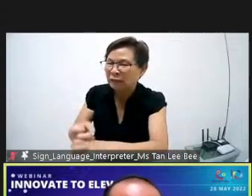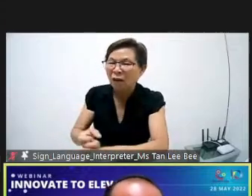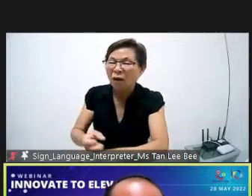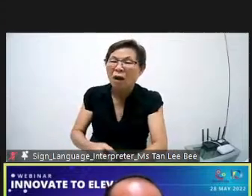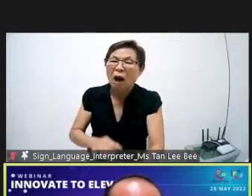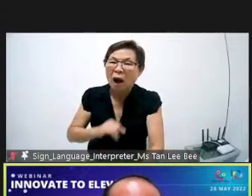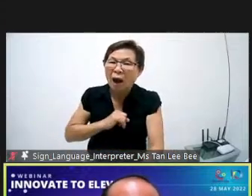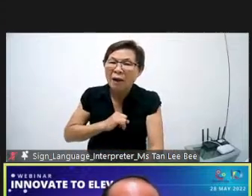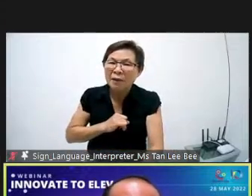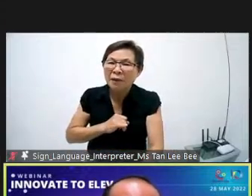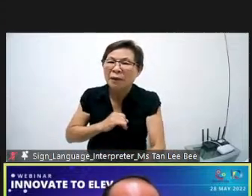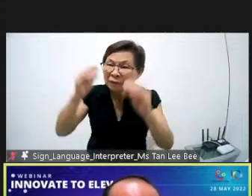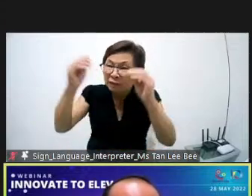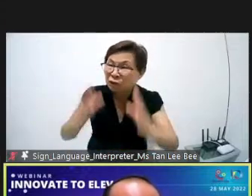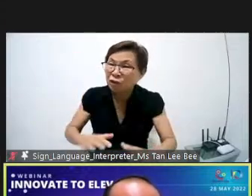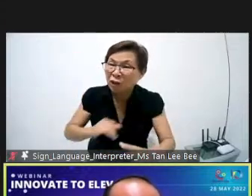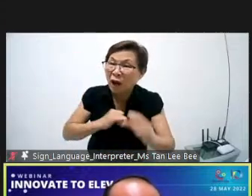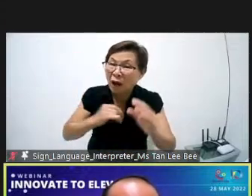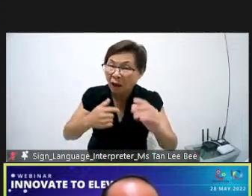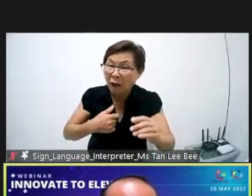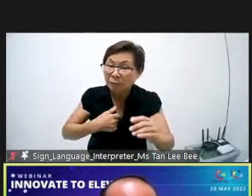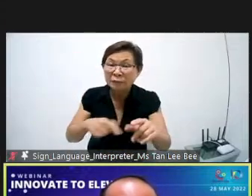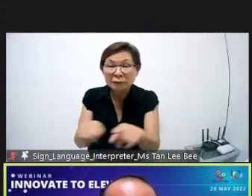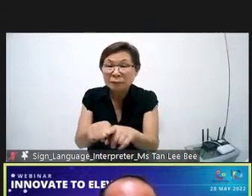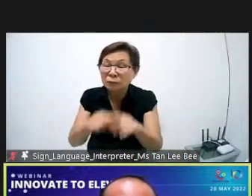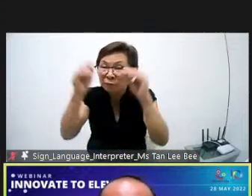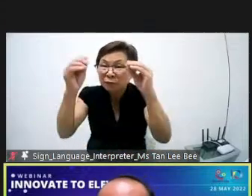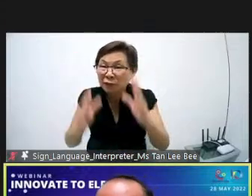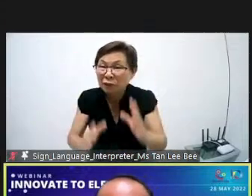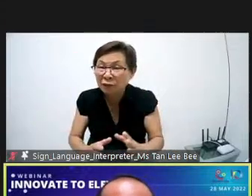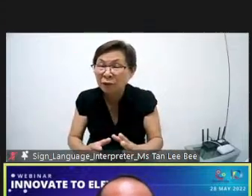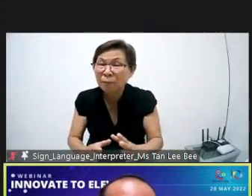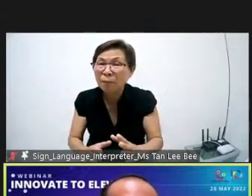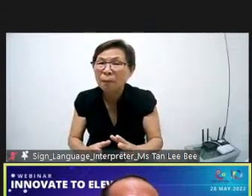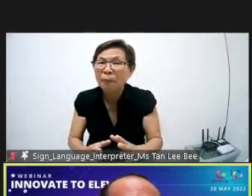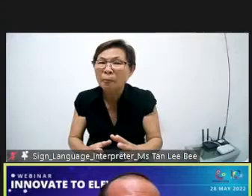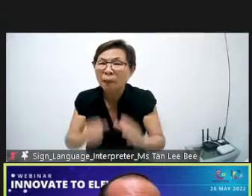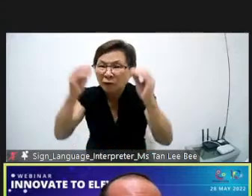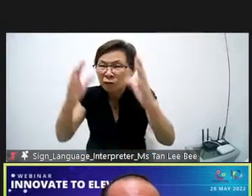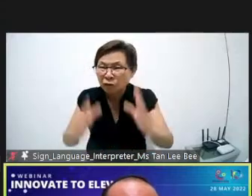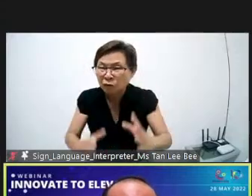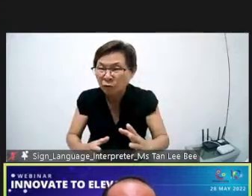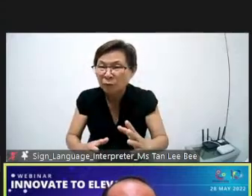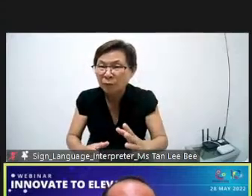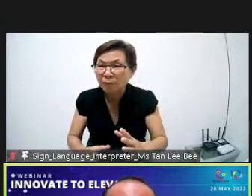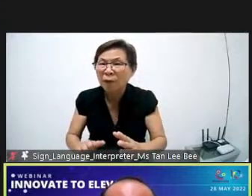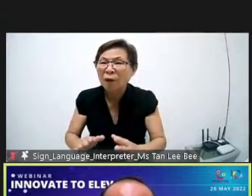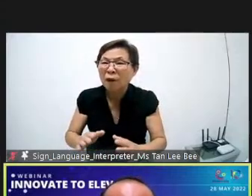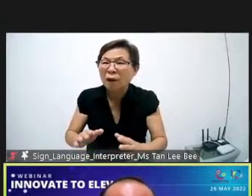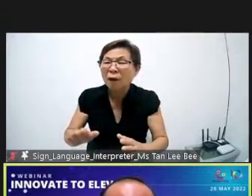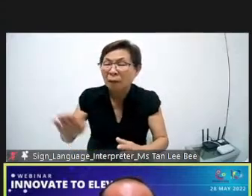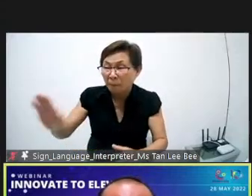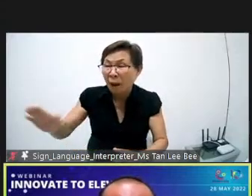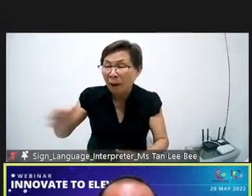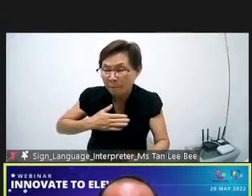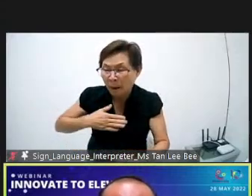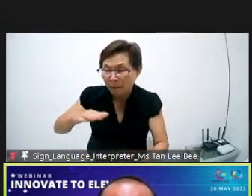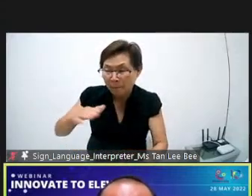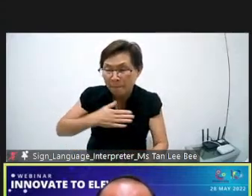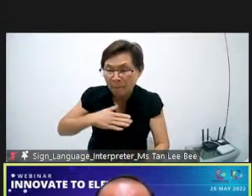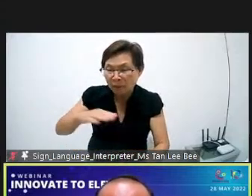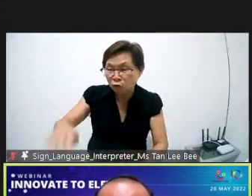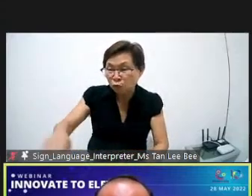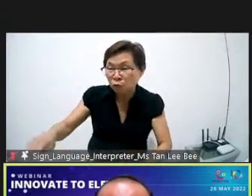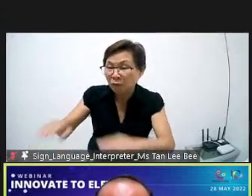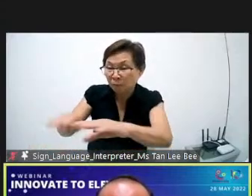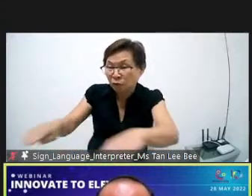I also a teacher that I was to make sure my student have their own dream. One of my student dream